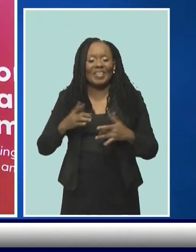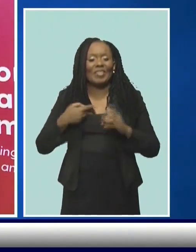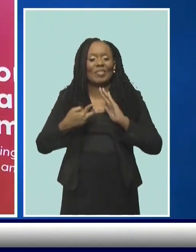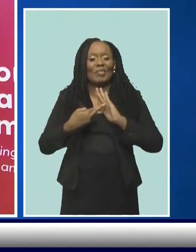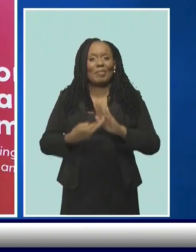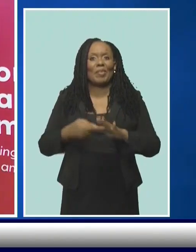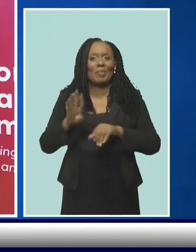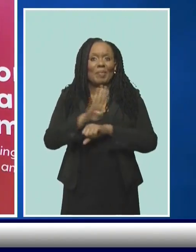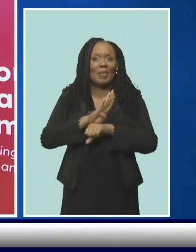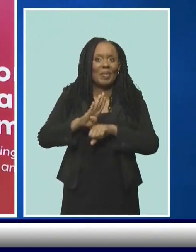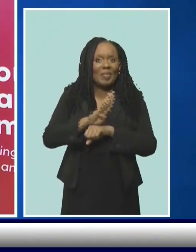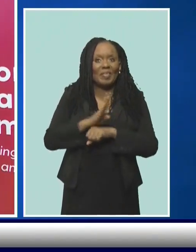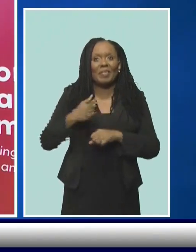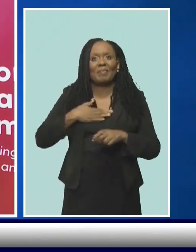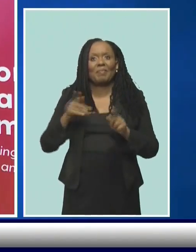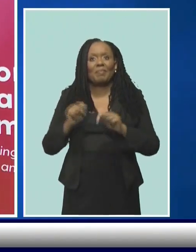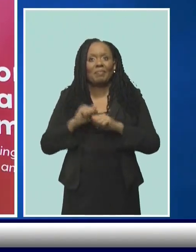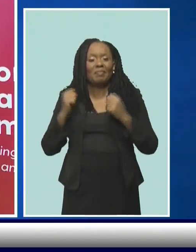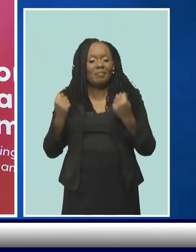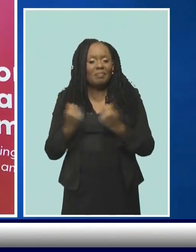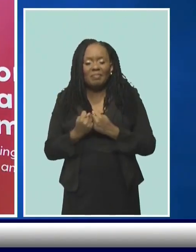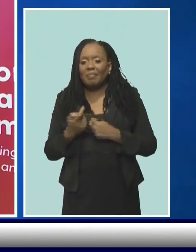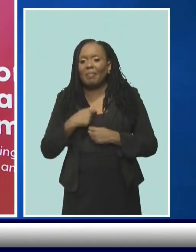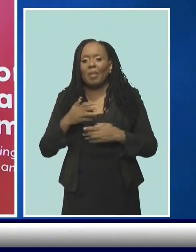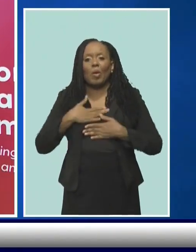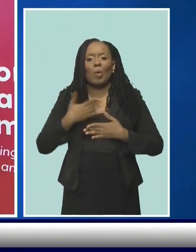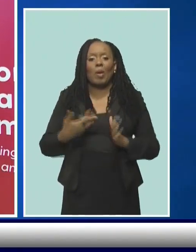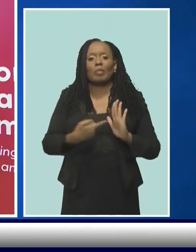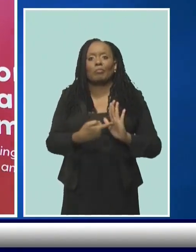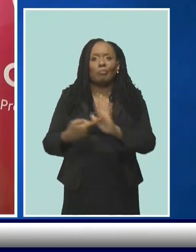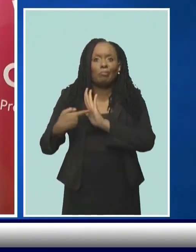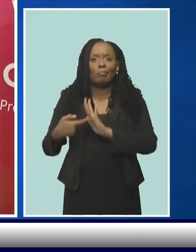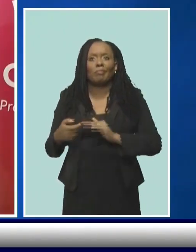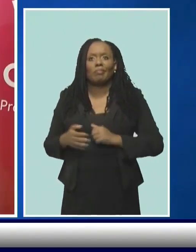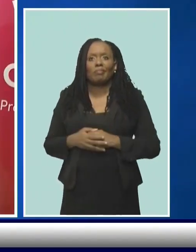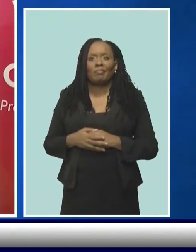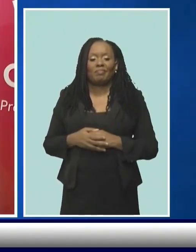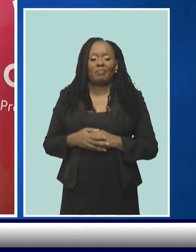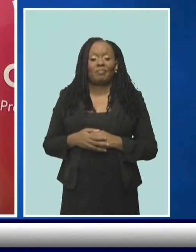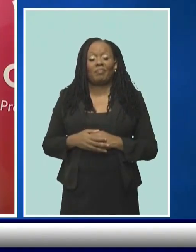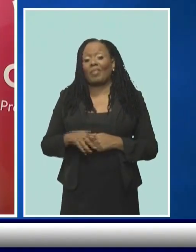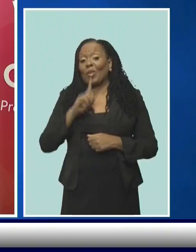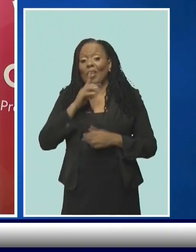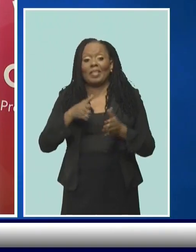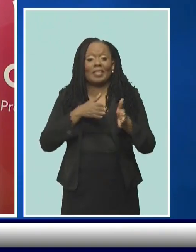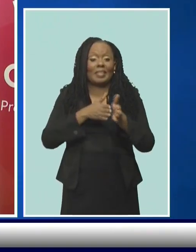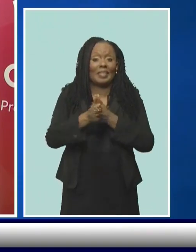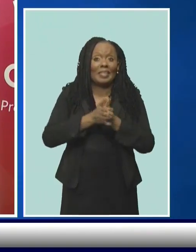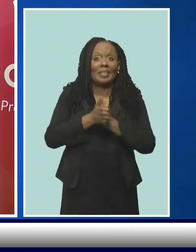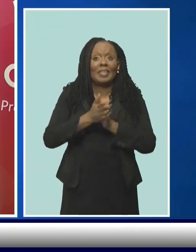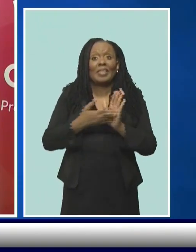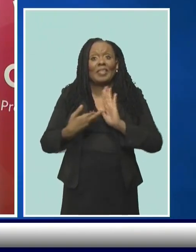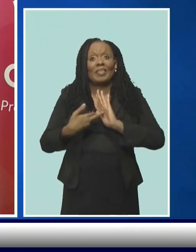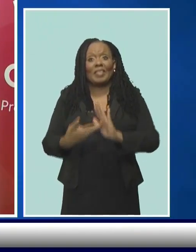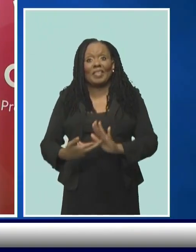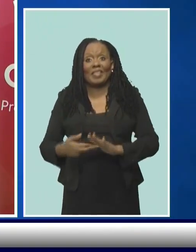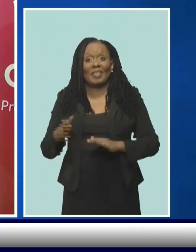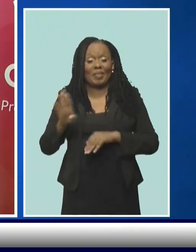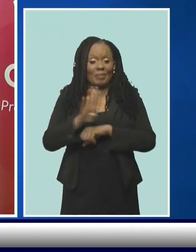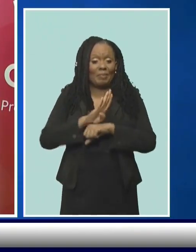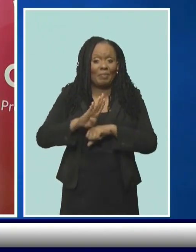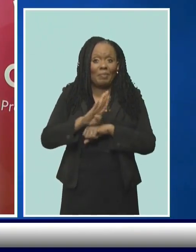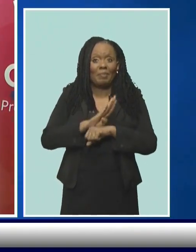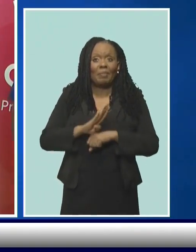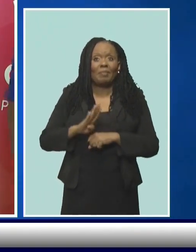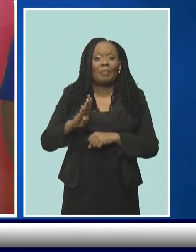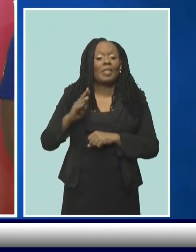team and all the effort that's put into it. I'm ready to just showcase at the competition. I'm really enthusiastic about representing Barbados in